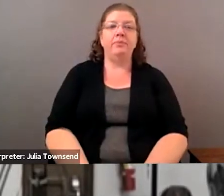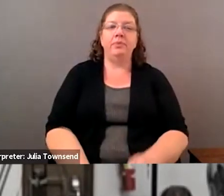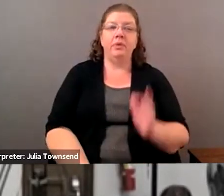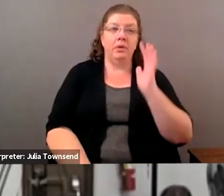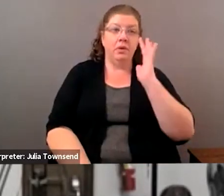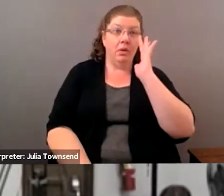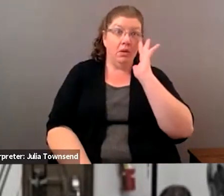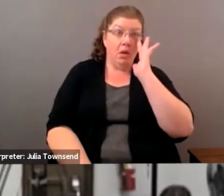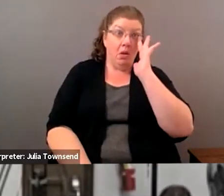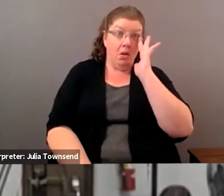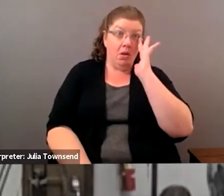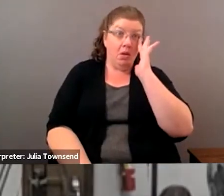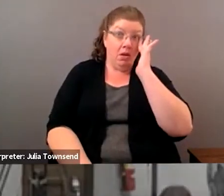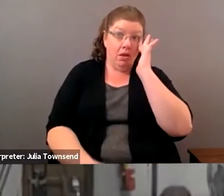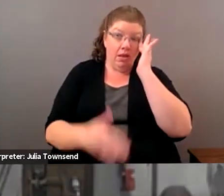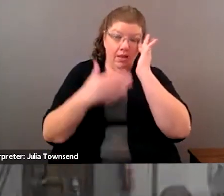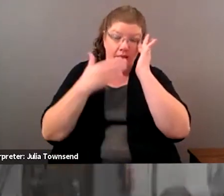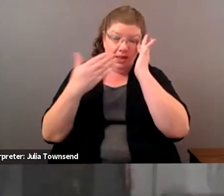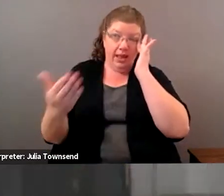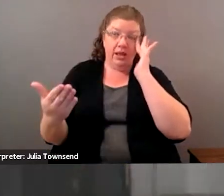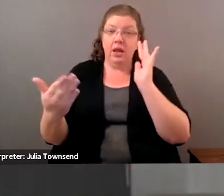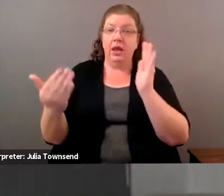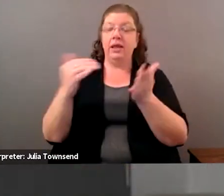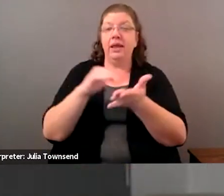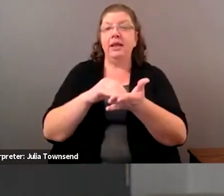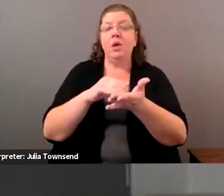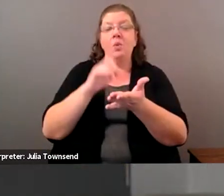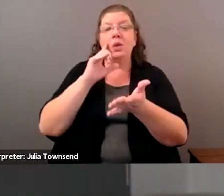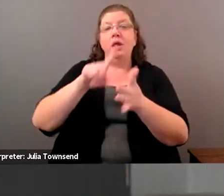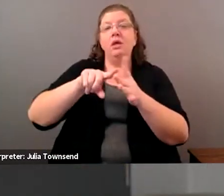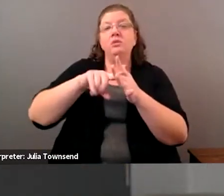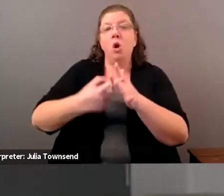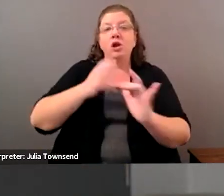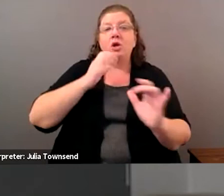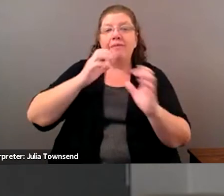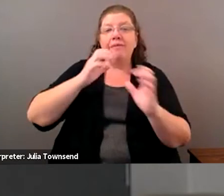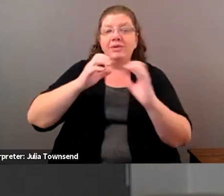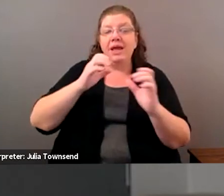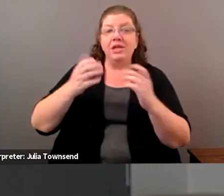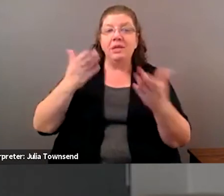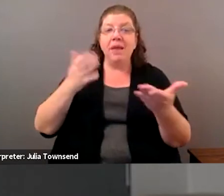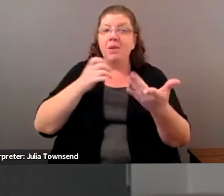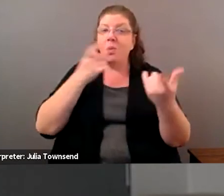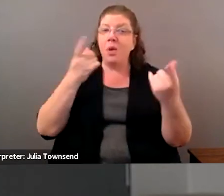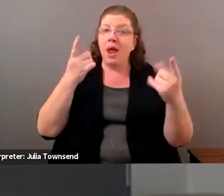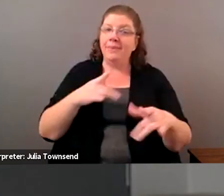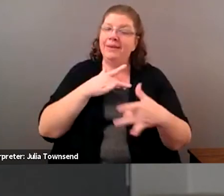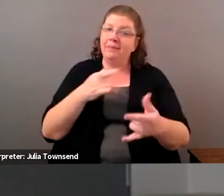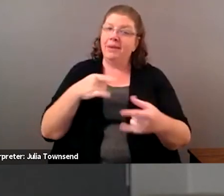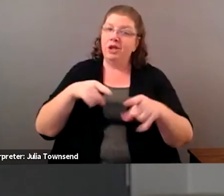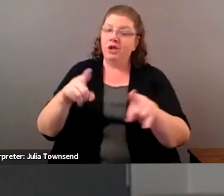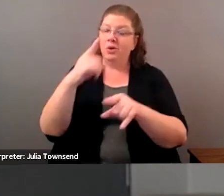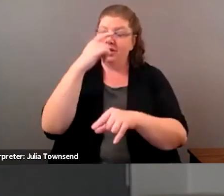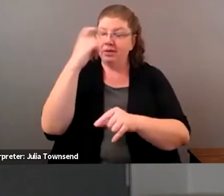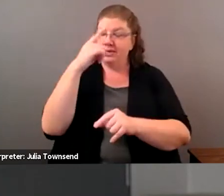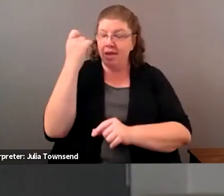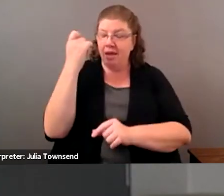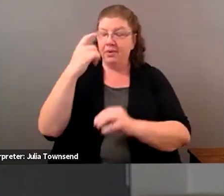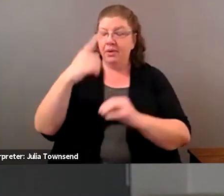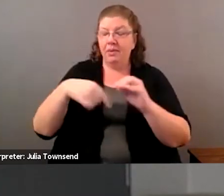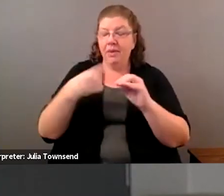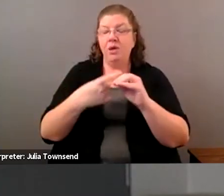I again, just ideally, it will spark conversations that might not happen typically in summer about so